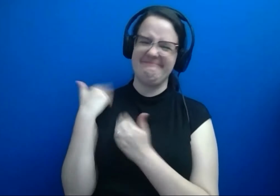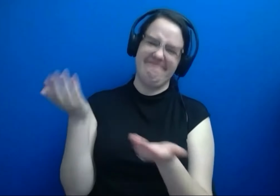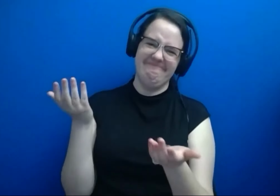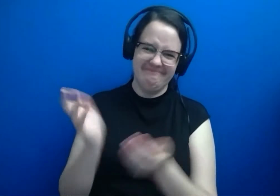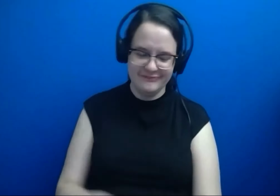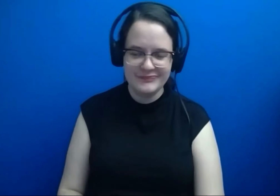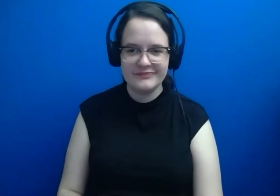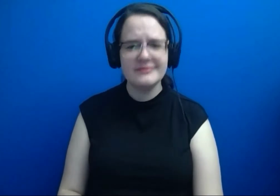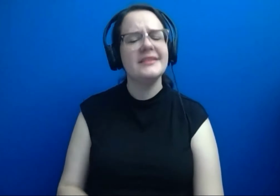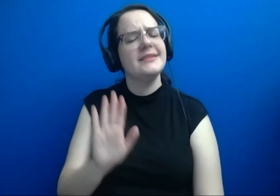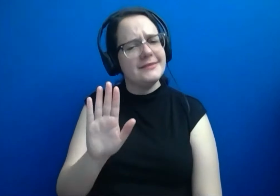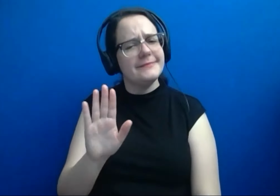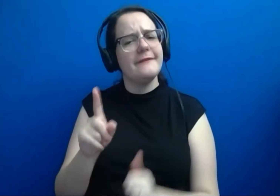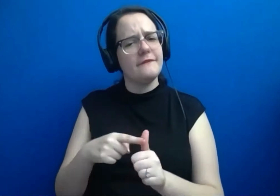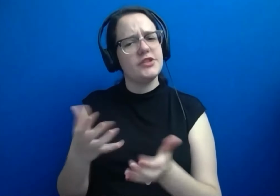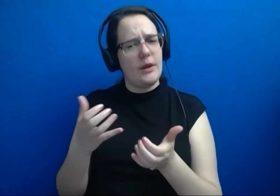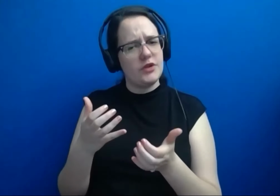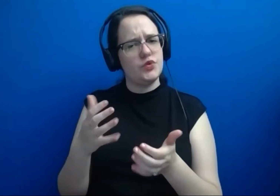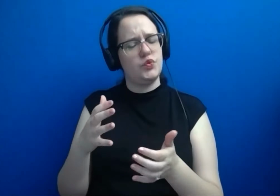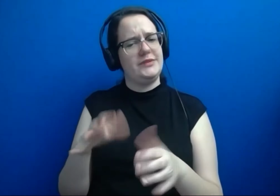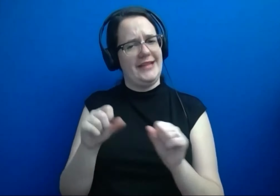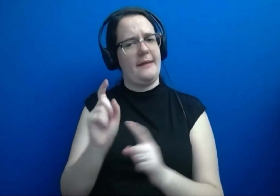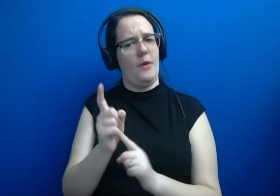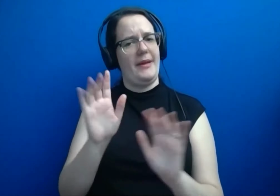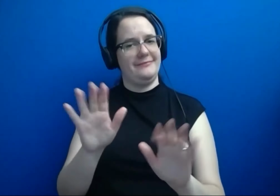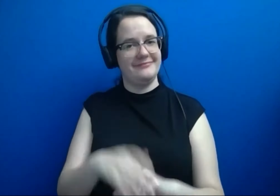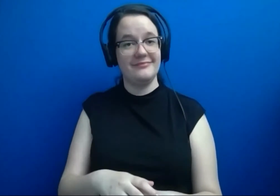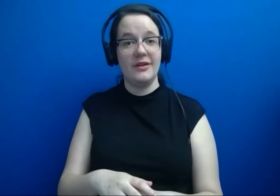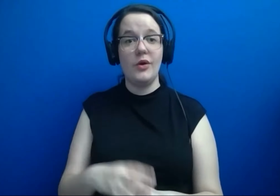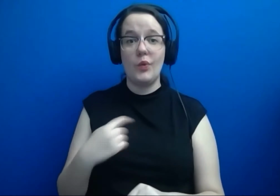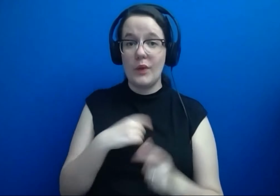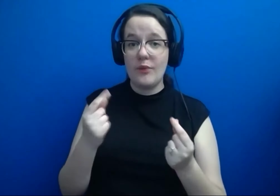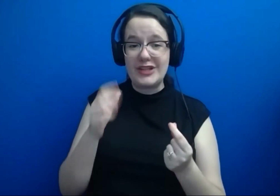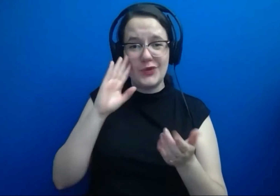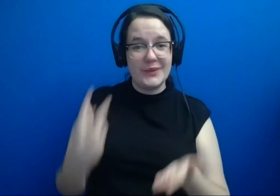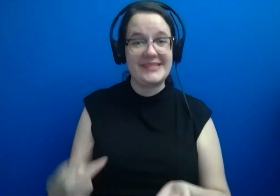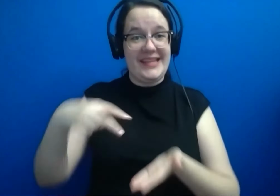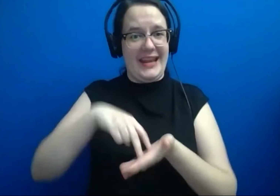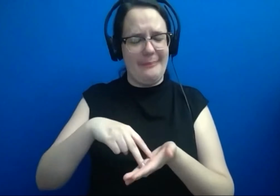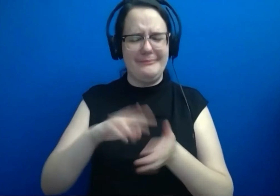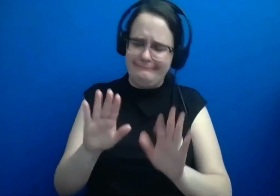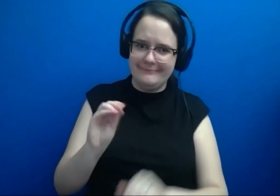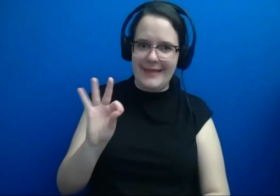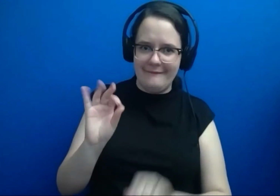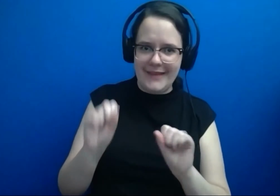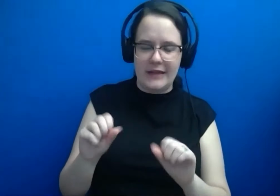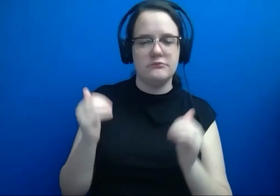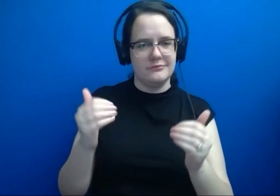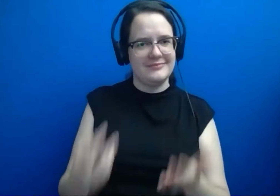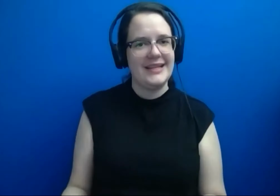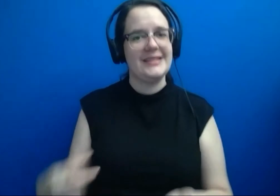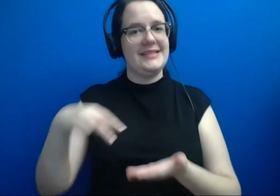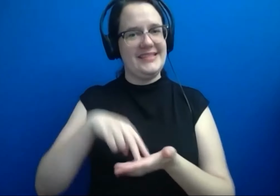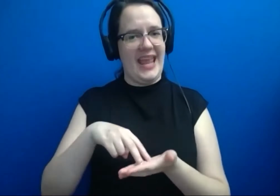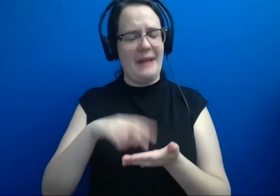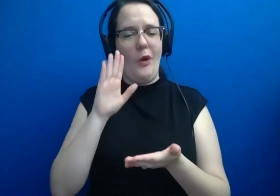do want to take a moment. So we're going to all stand up, or stand up if you can, and we're going to get our